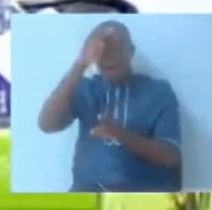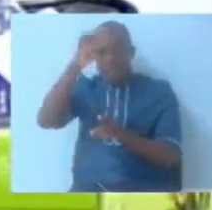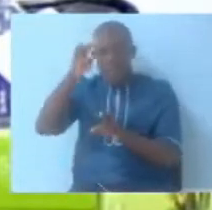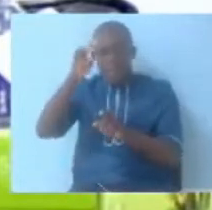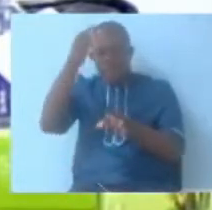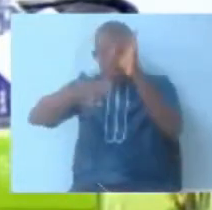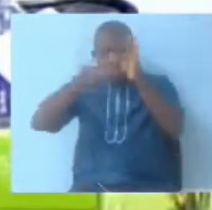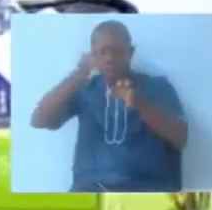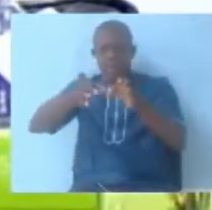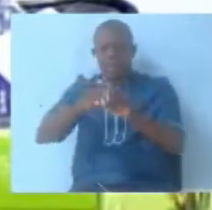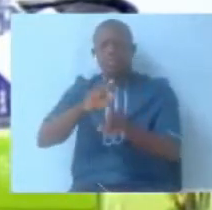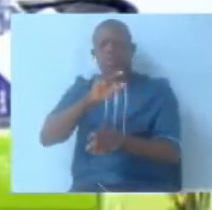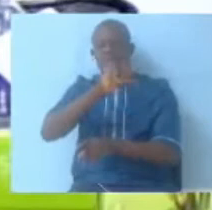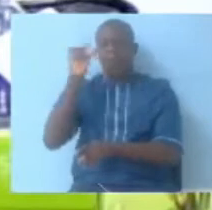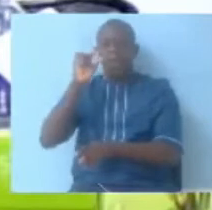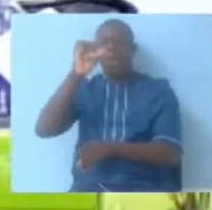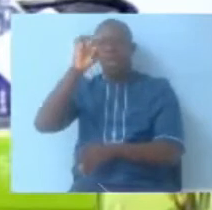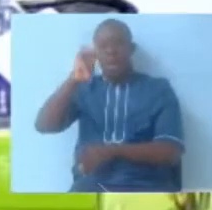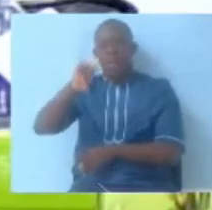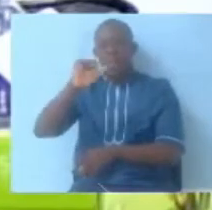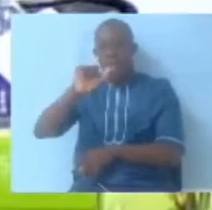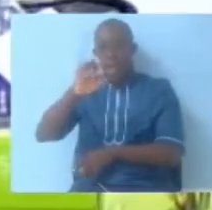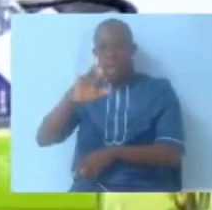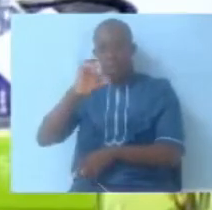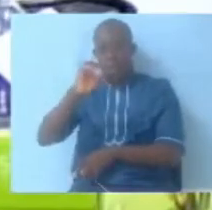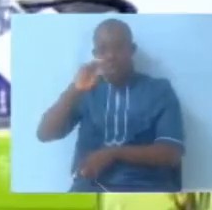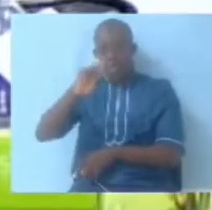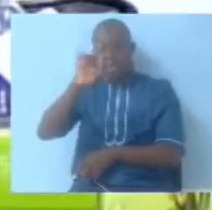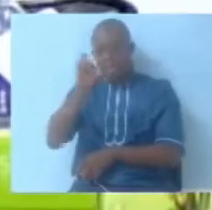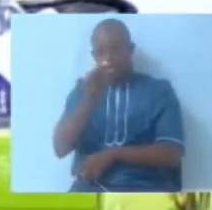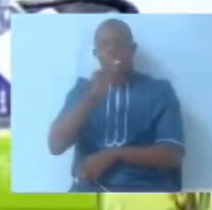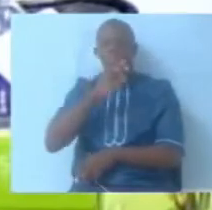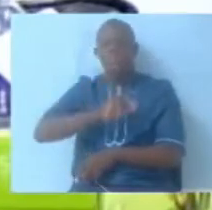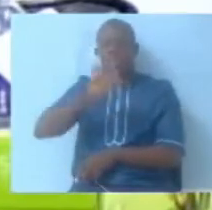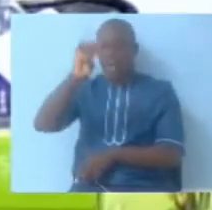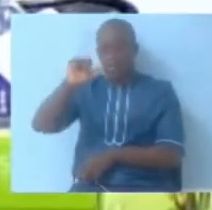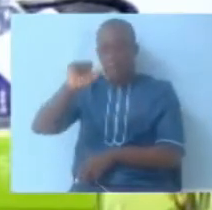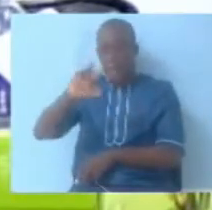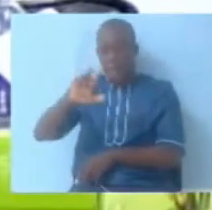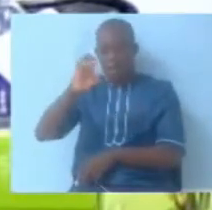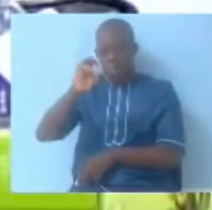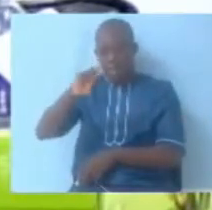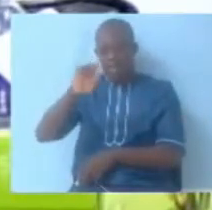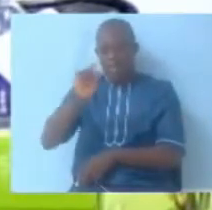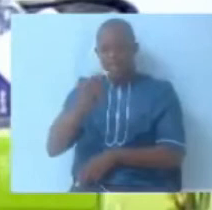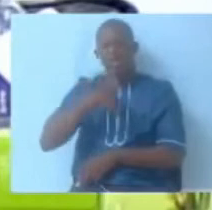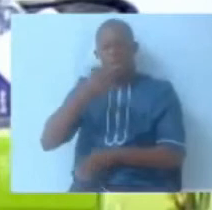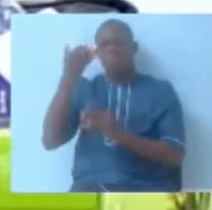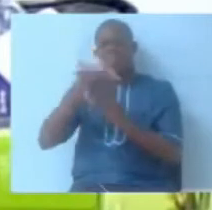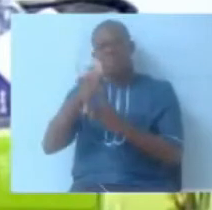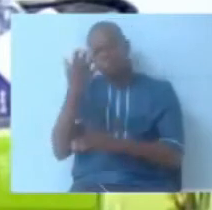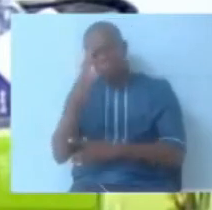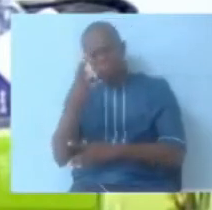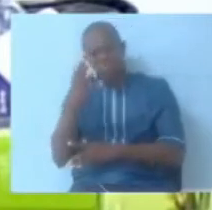lako tumo Attorney General mwoleti kafome Mr. Marong. I'm not very sure about that, but I have a feeling that it was Mustafa Marong.